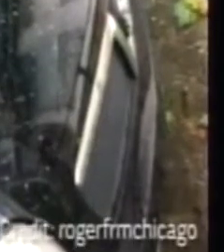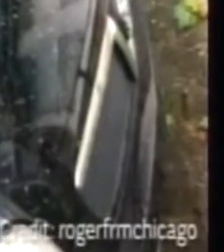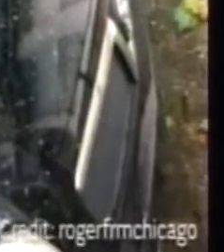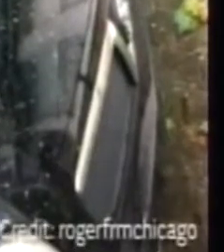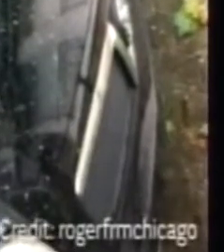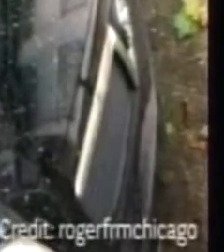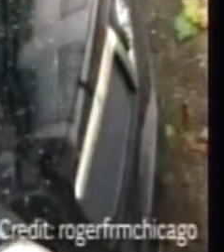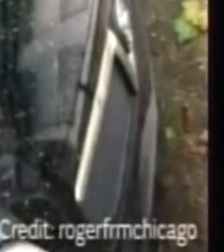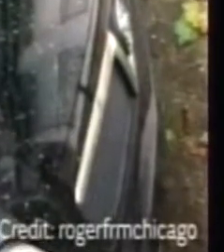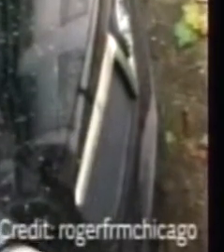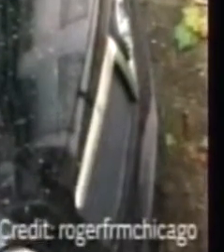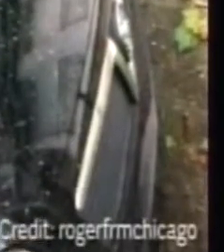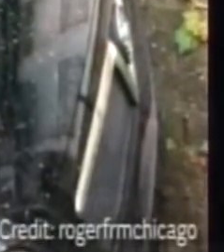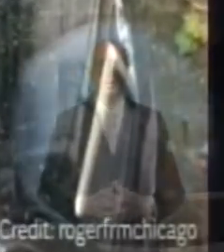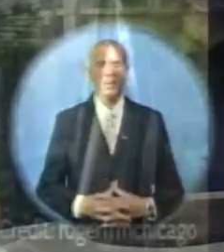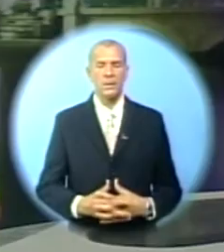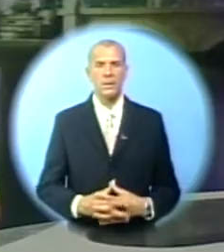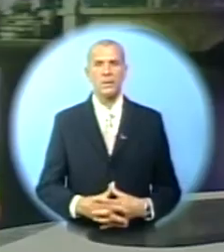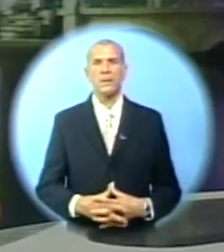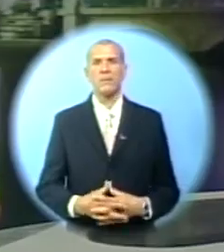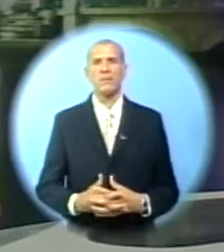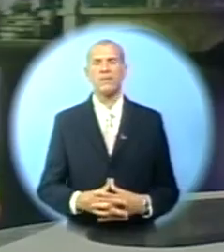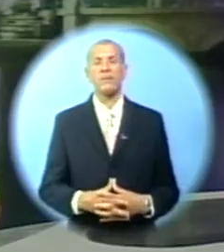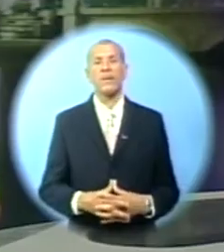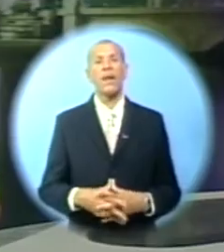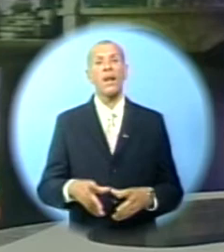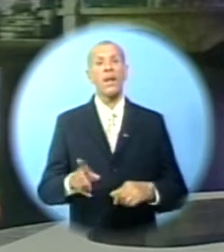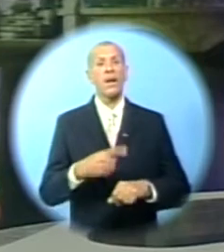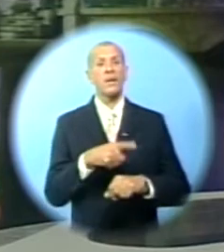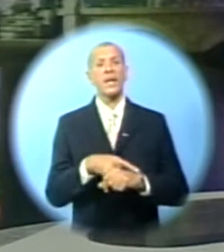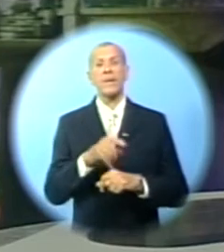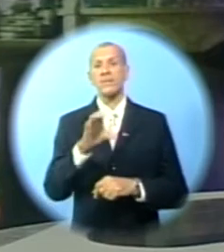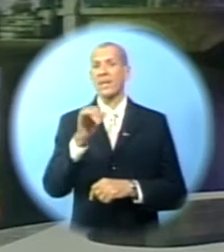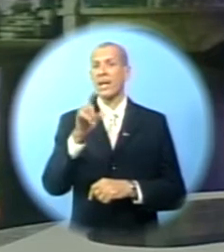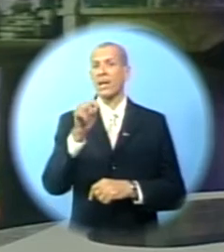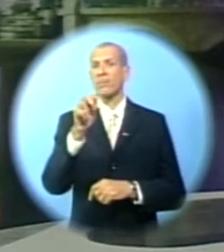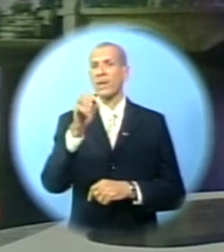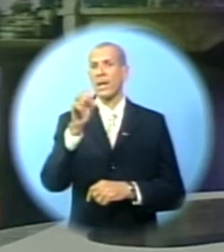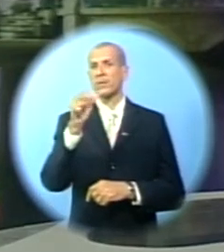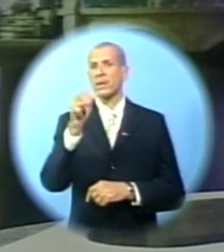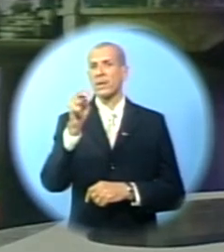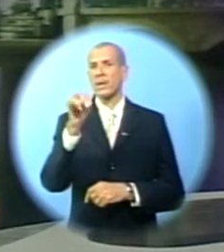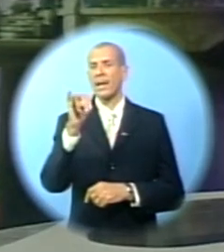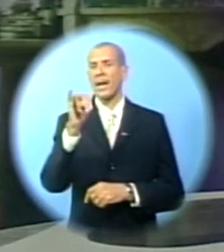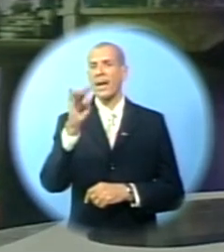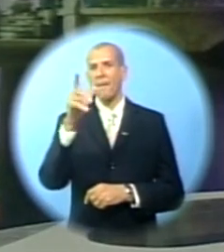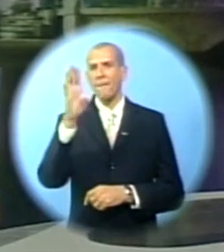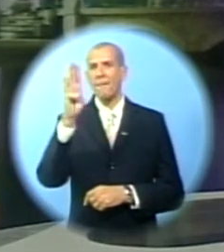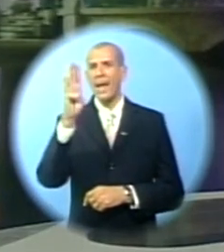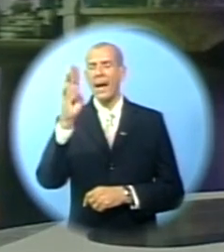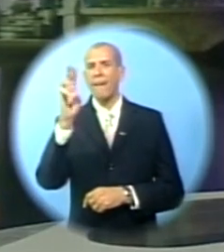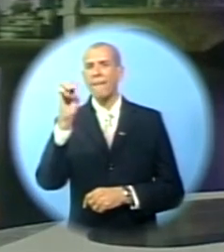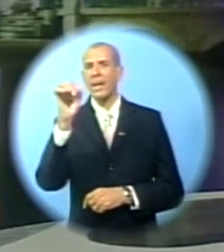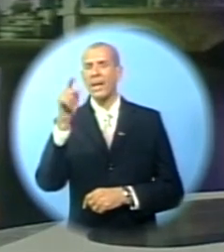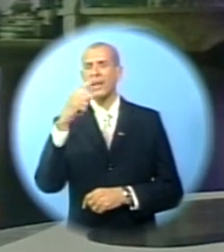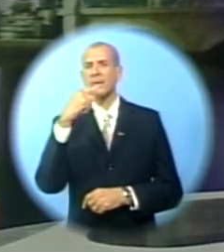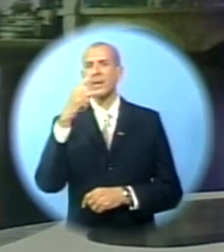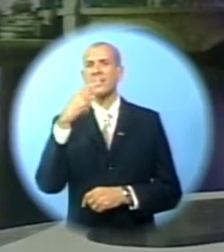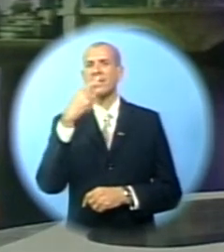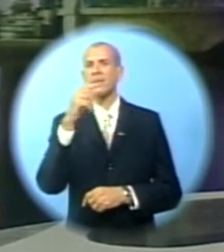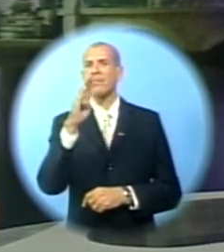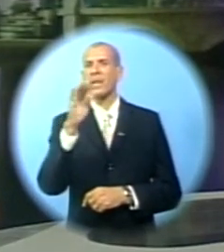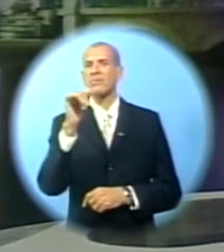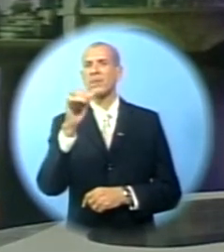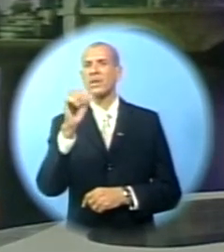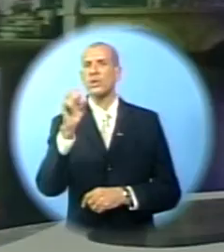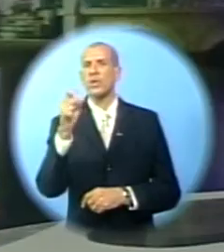Blackman, CBC News. Longtime Calypsonian blackmailer is suggesting that bashment soakers should be separated from